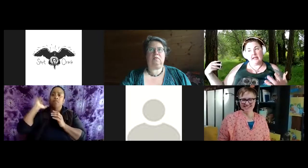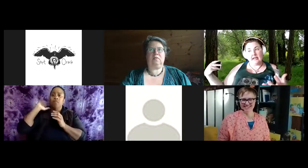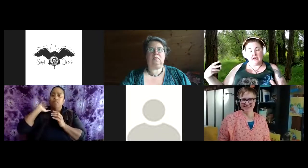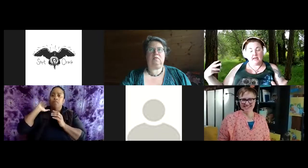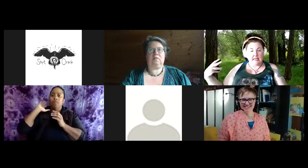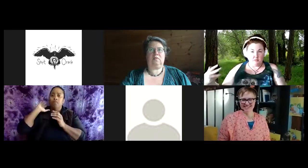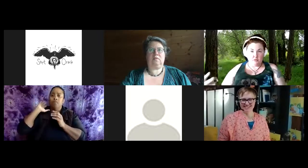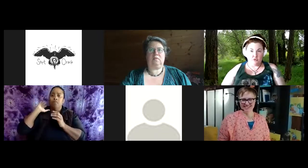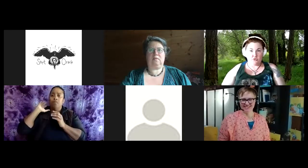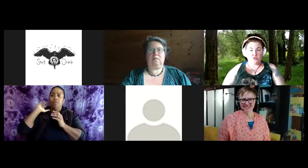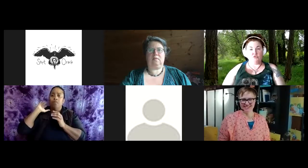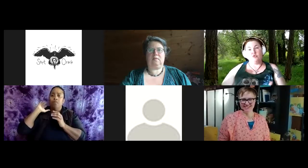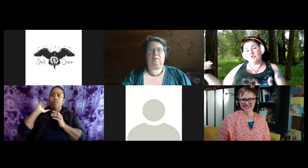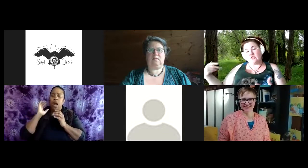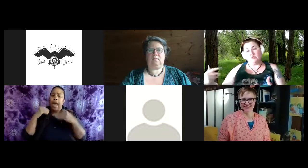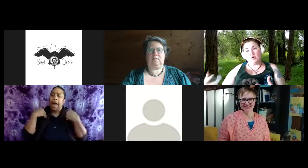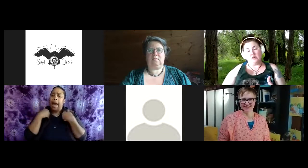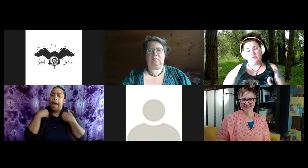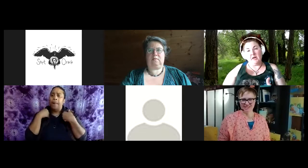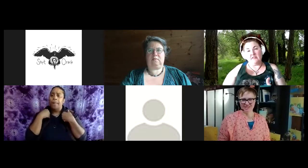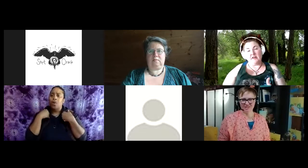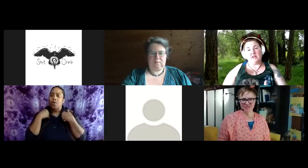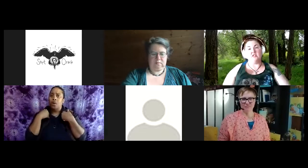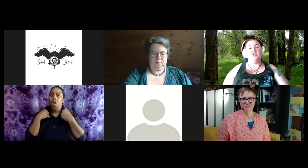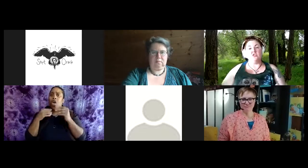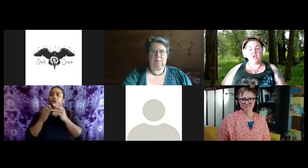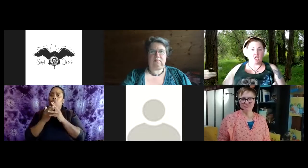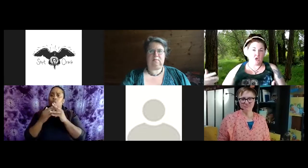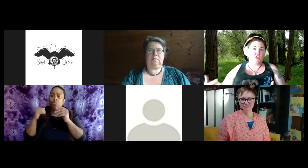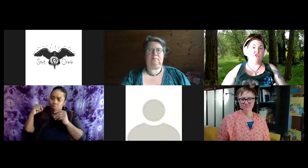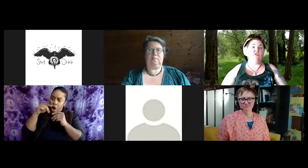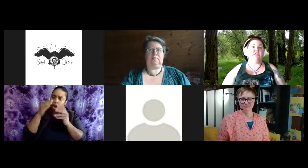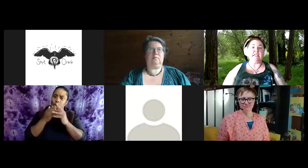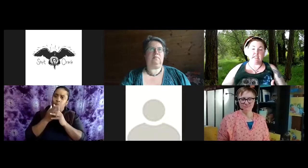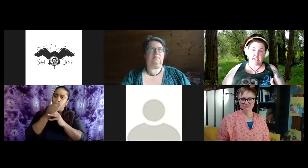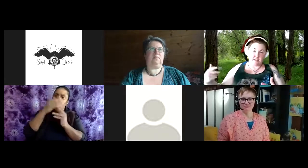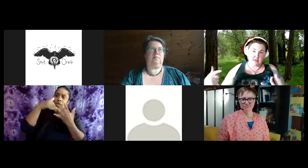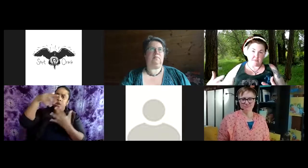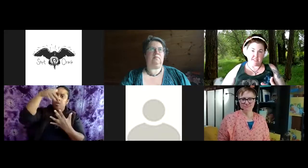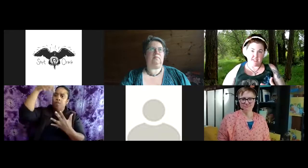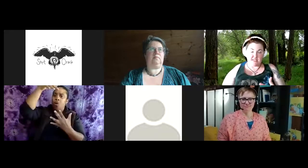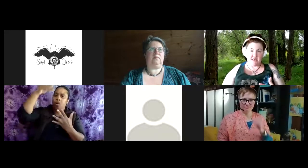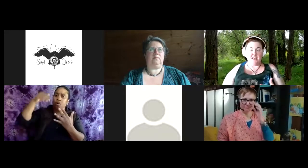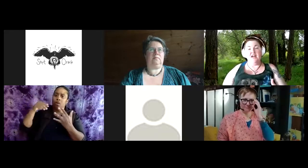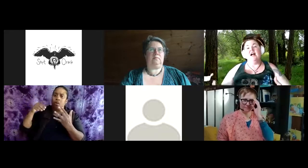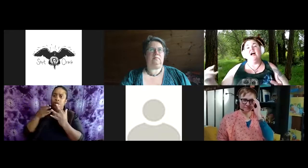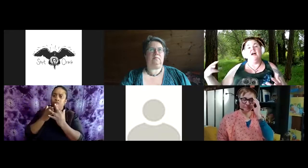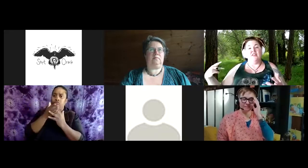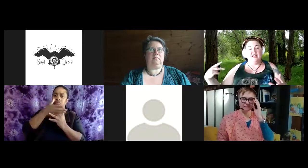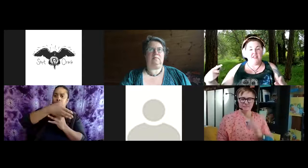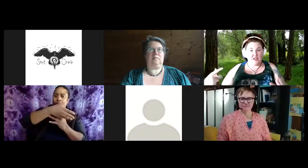the animals through the smoke of the bonfires to encourage their fertility in the coming